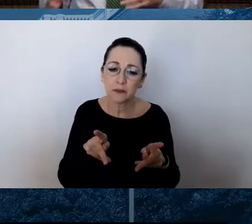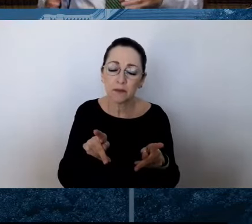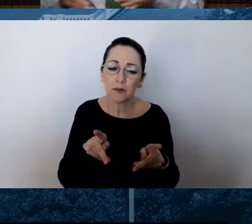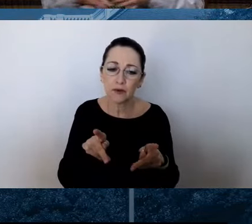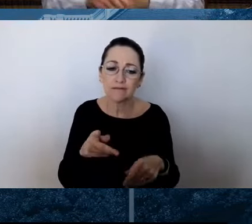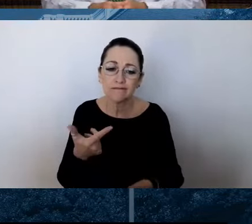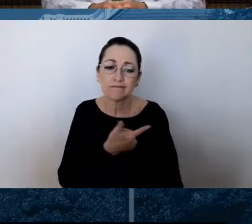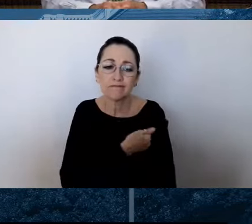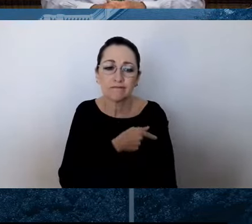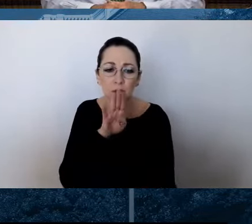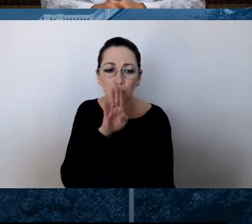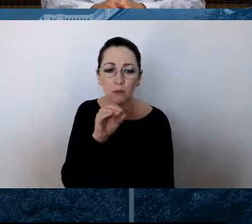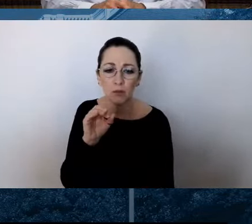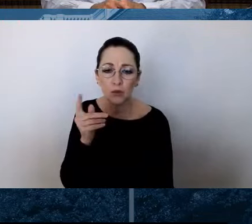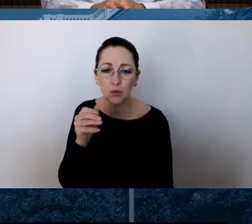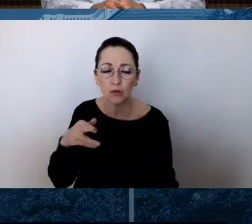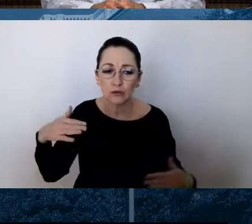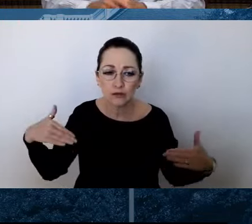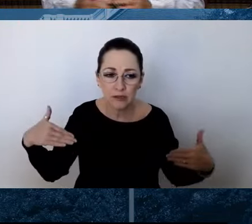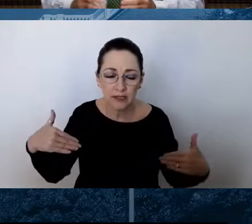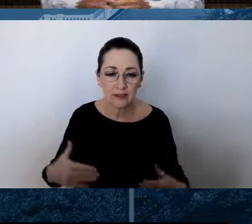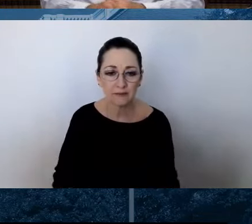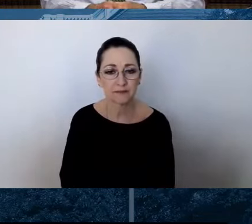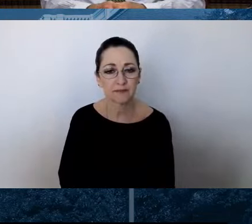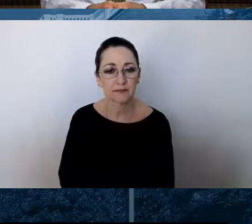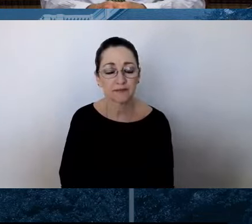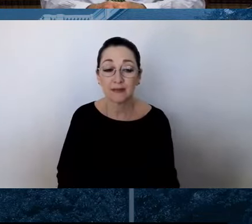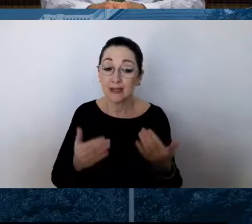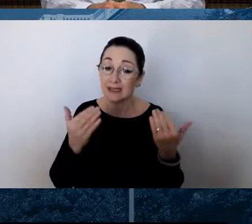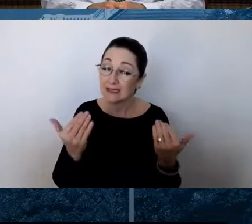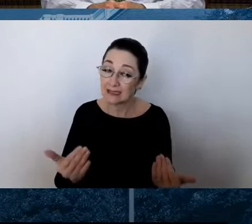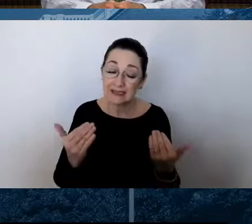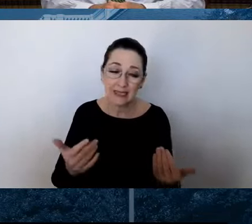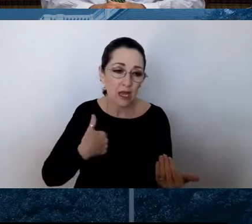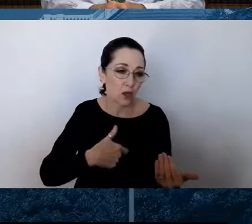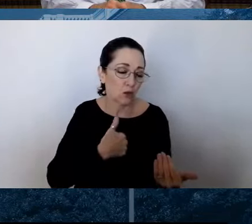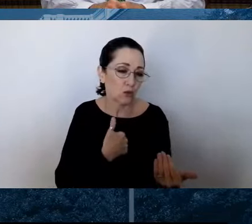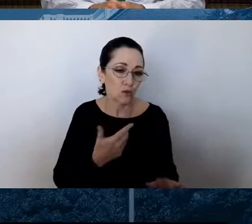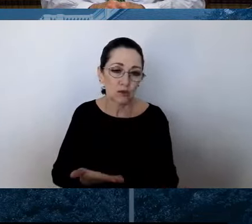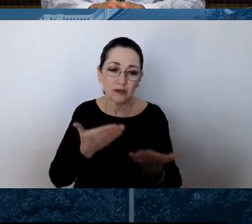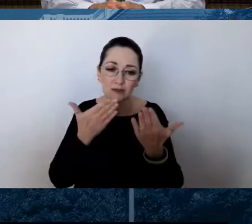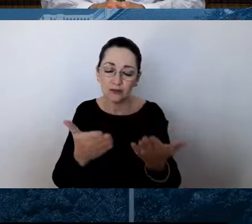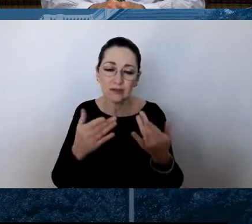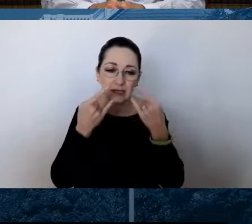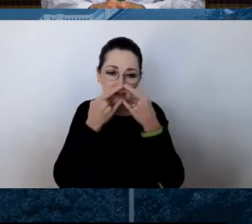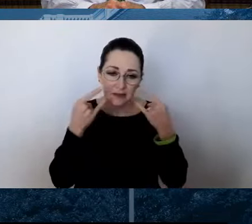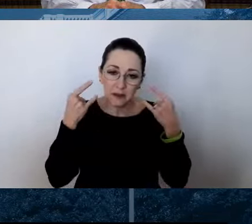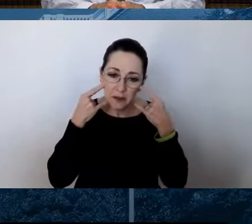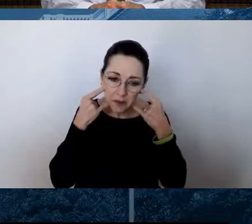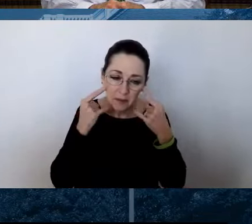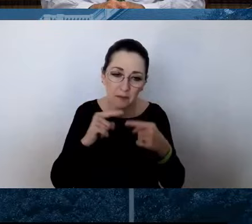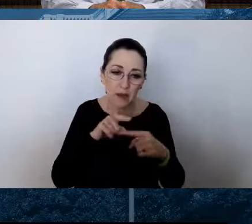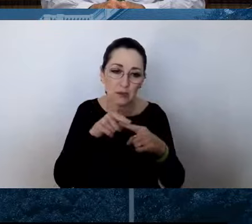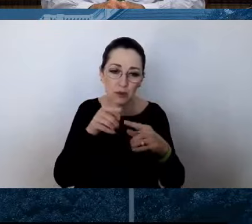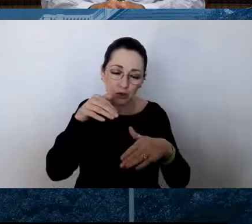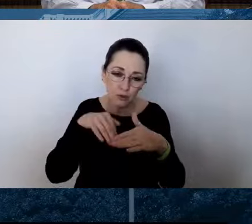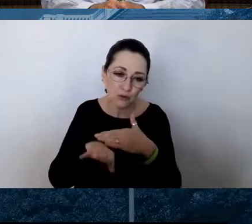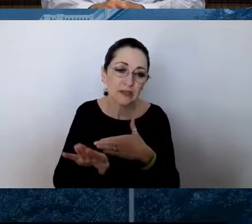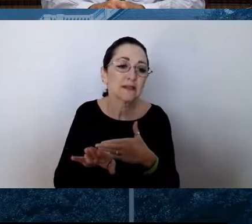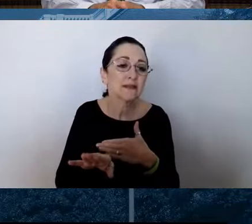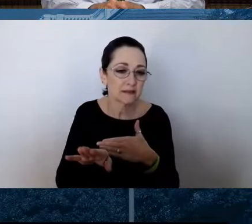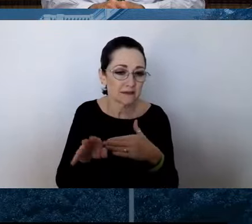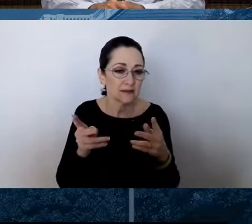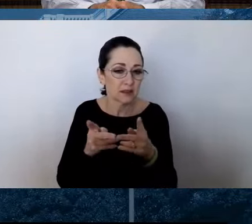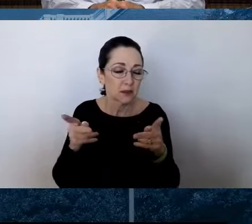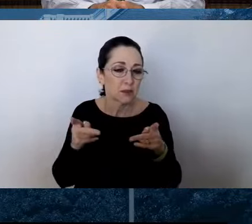we move into the holiday seasons now, wear a mask. Wear a mask when you're indoors. Wear a mask. We're strongly advising